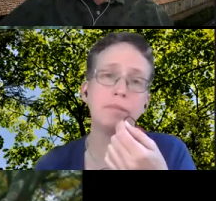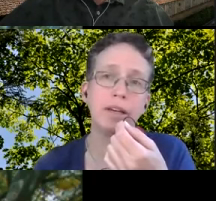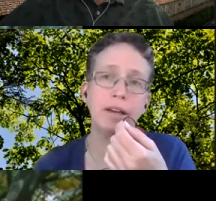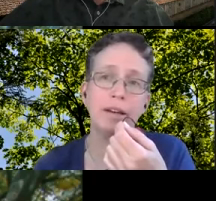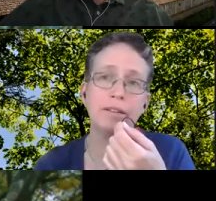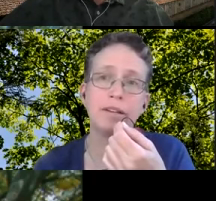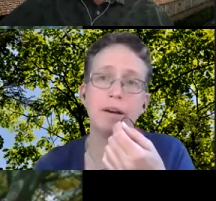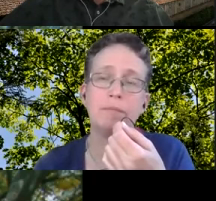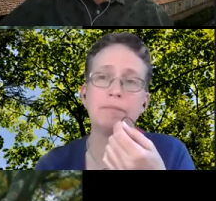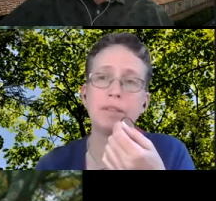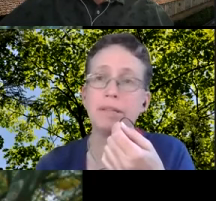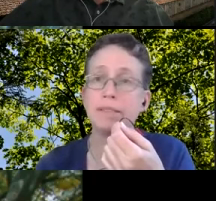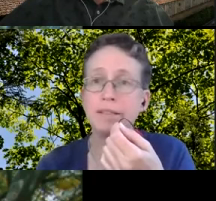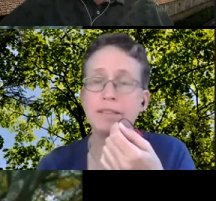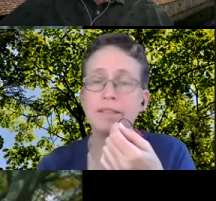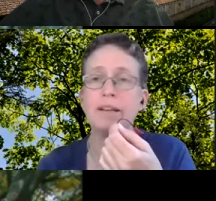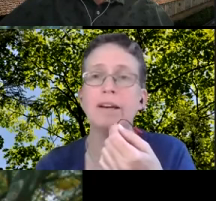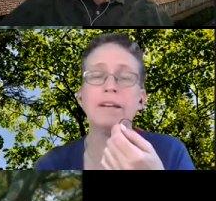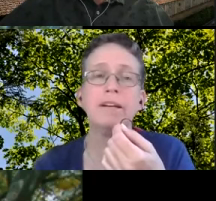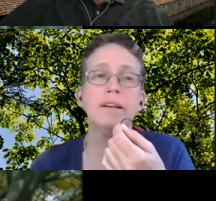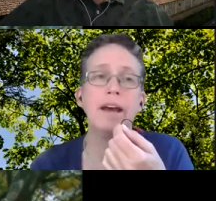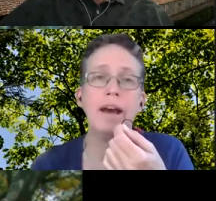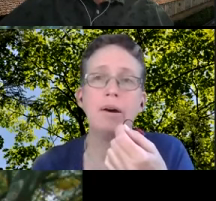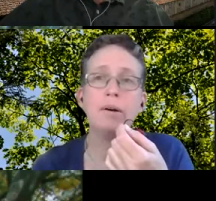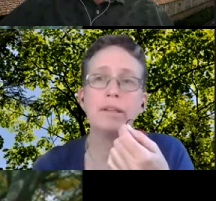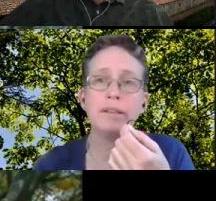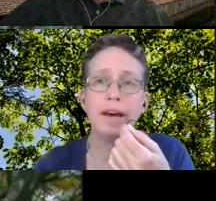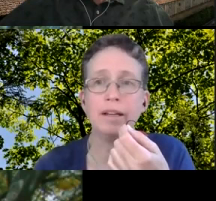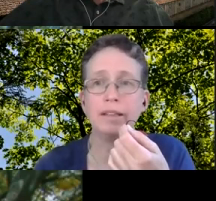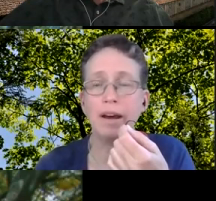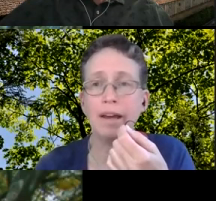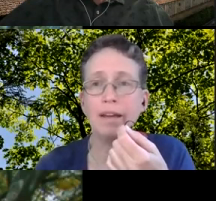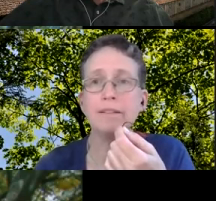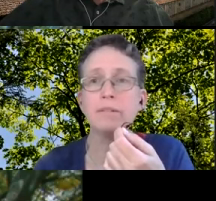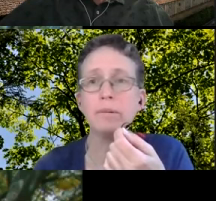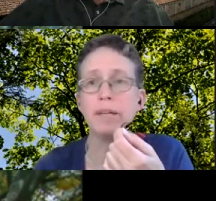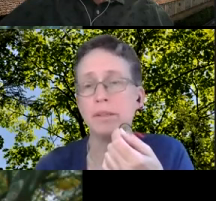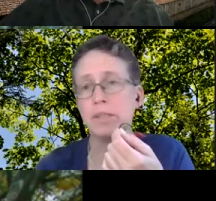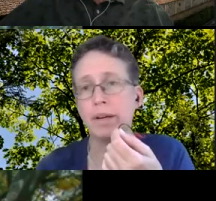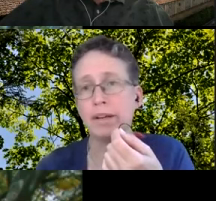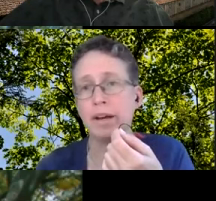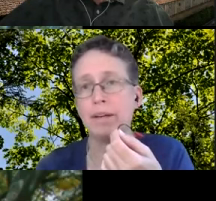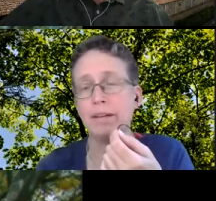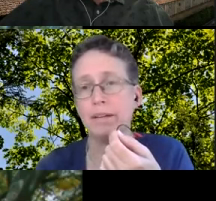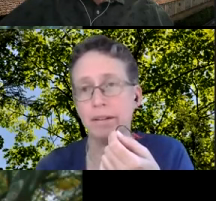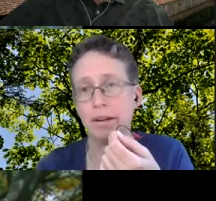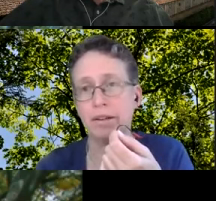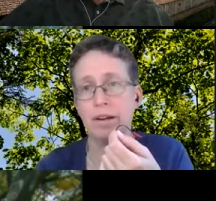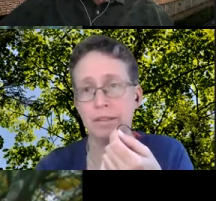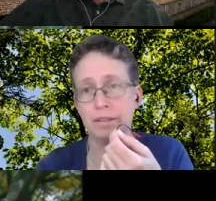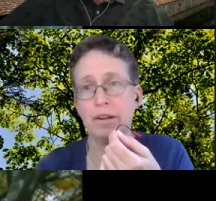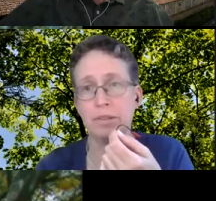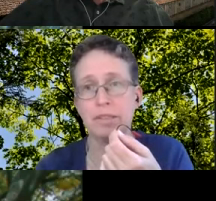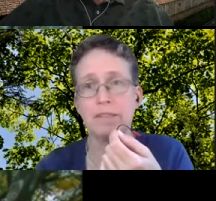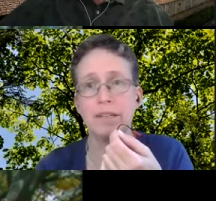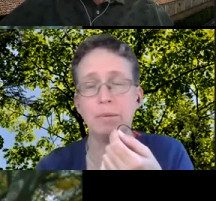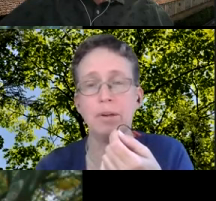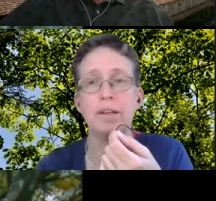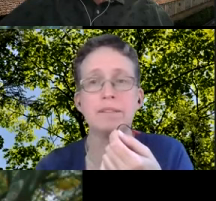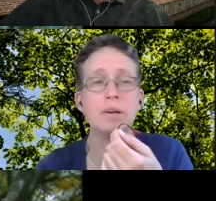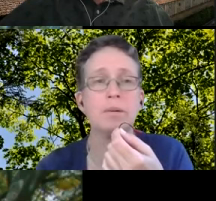from looking at US Census data how that aligned with socioeconomic characteristics